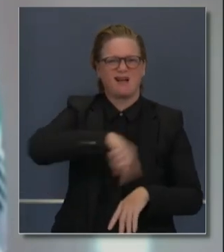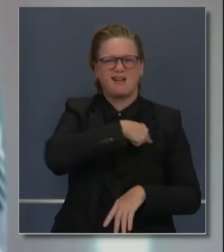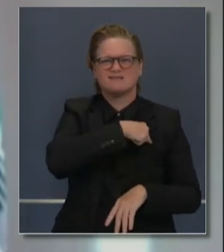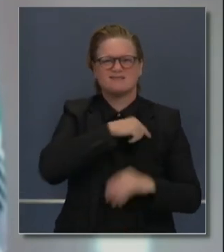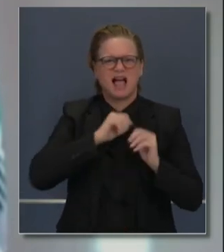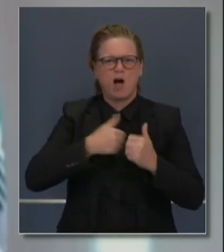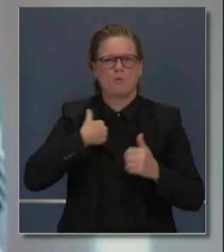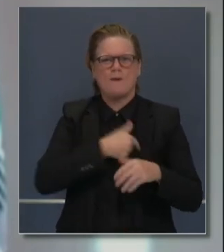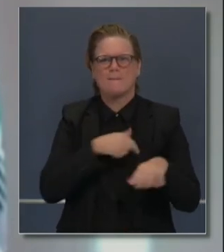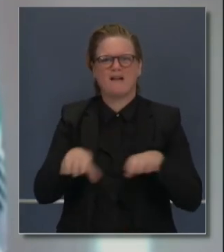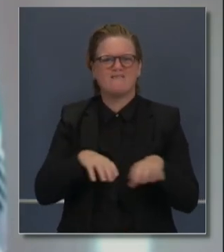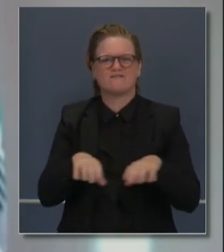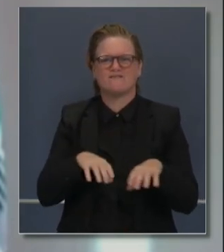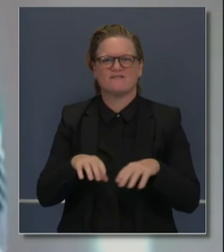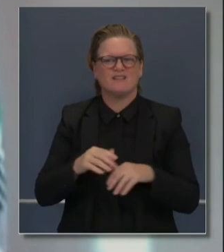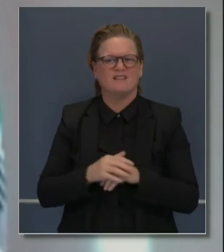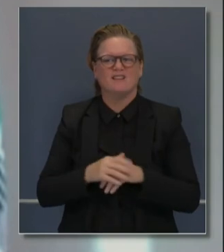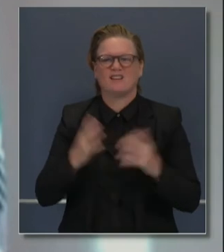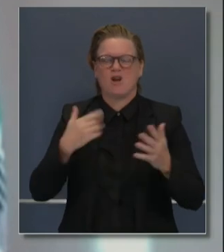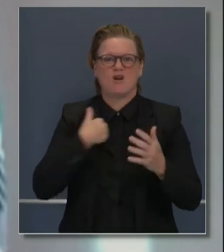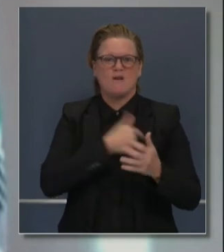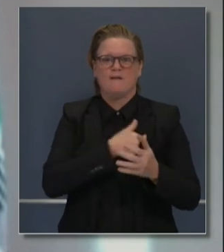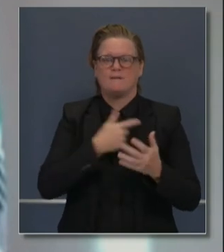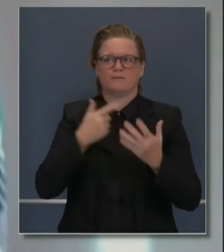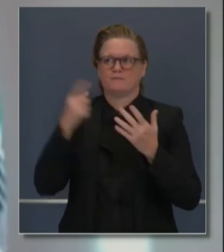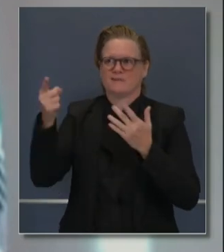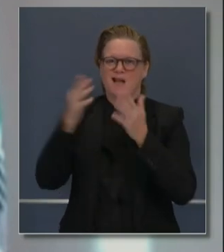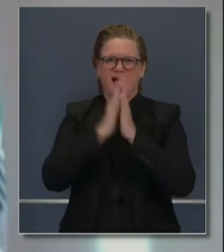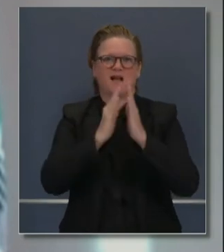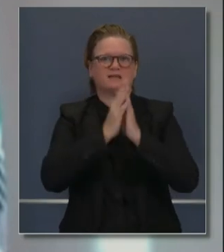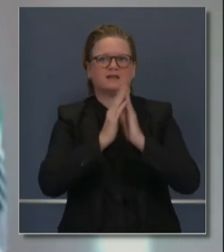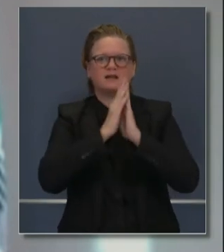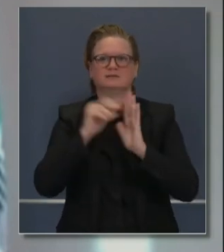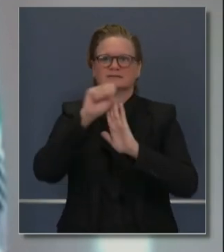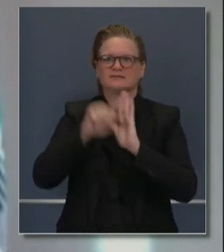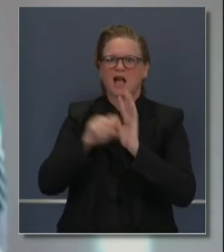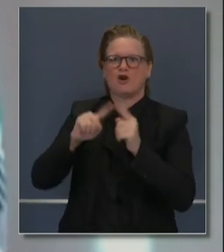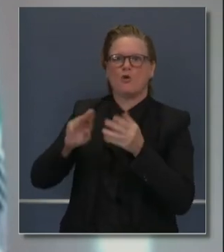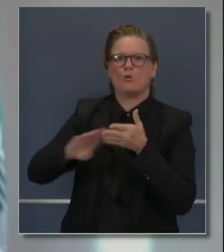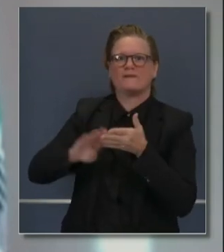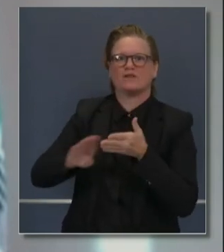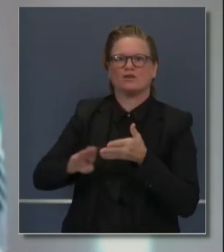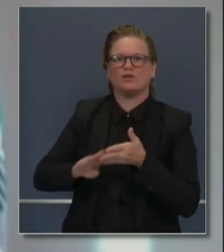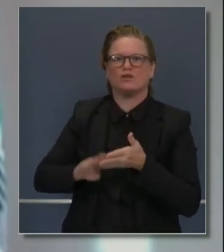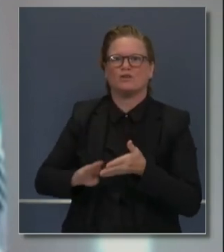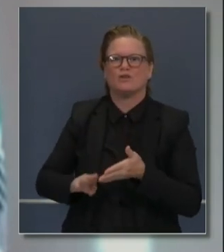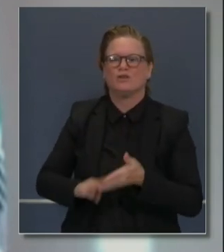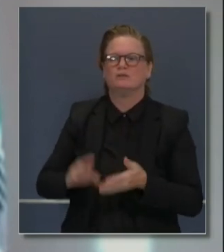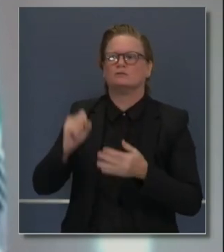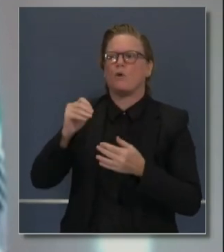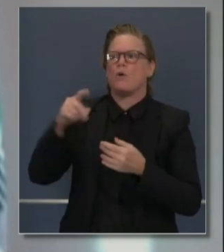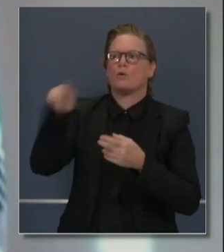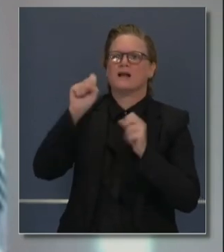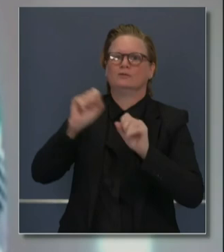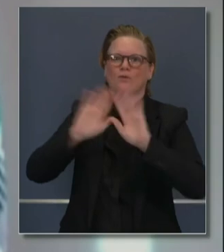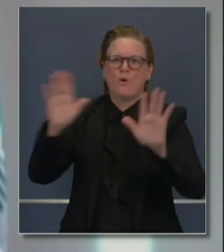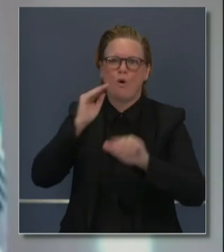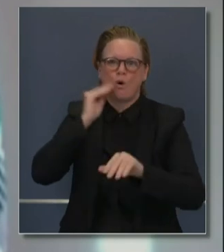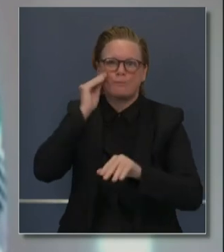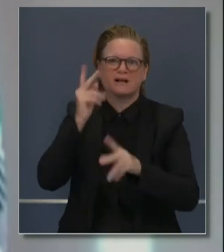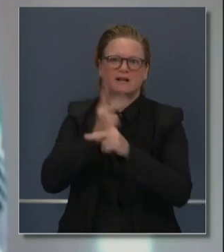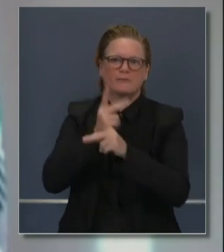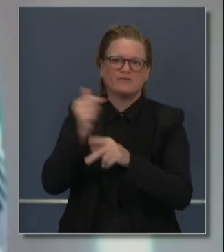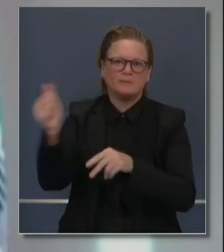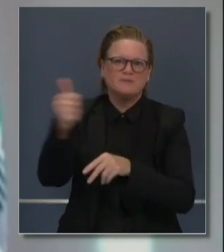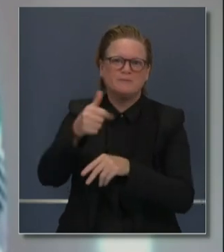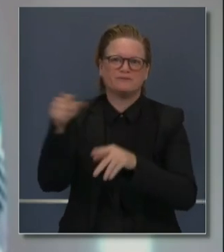staffing ratios and waivers, and a number of hospitals already have asked for those, working under those waivers because they can't find the